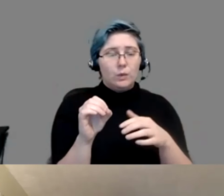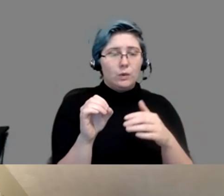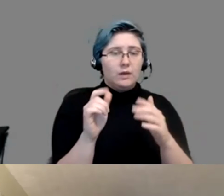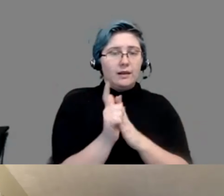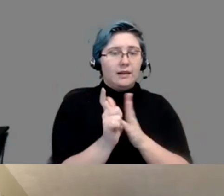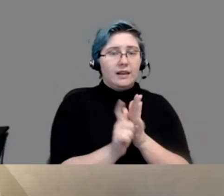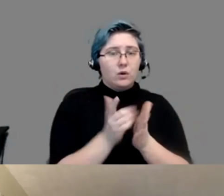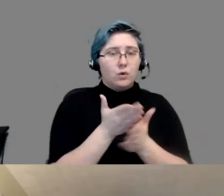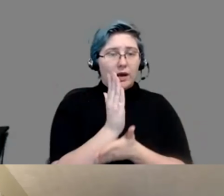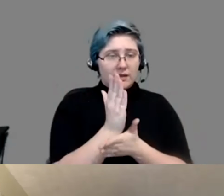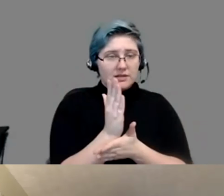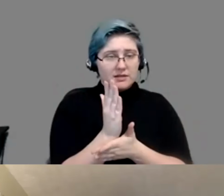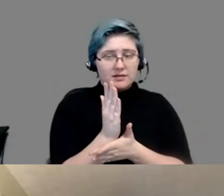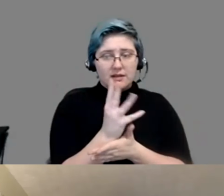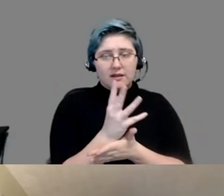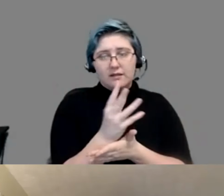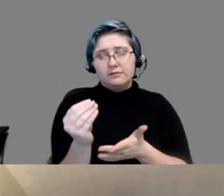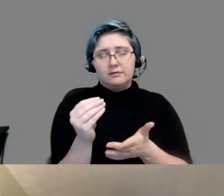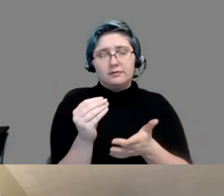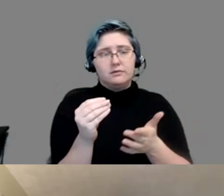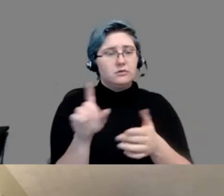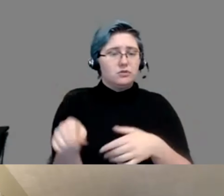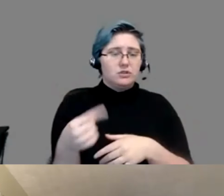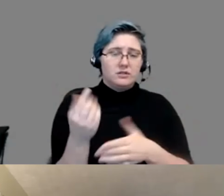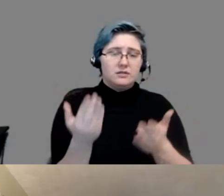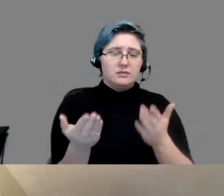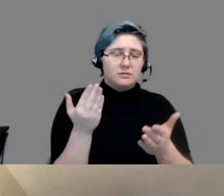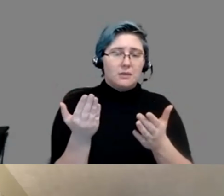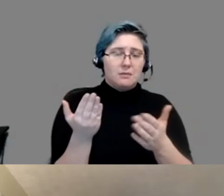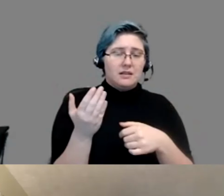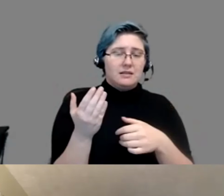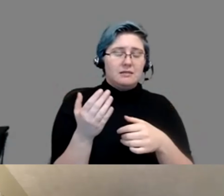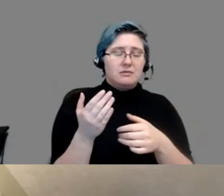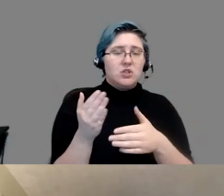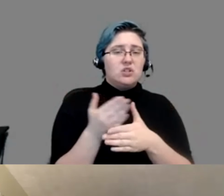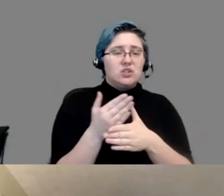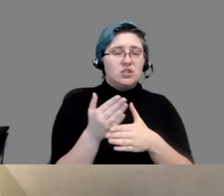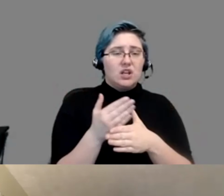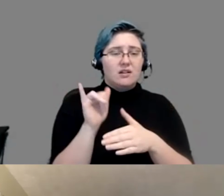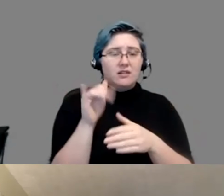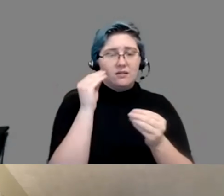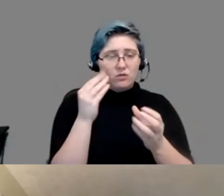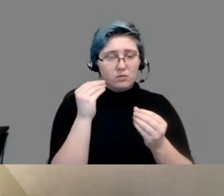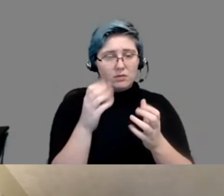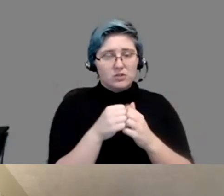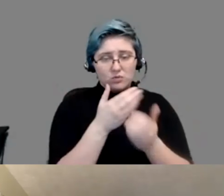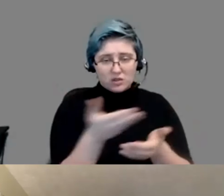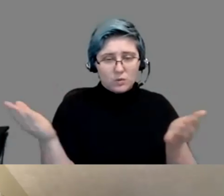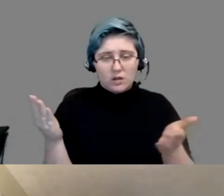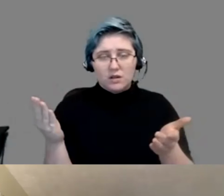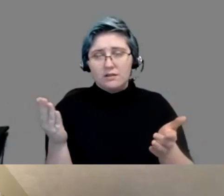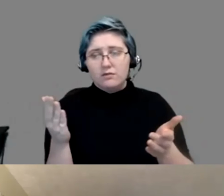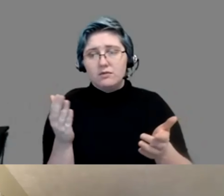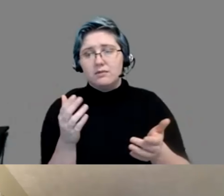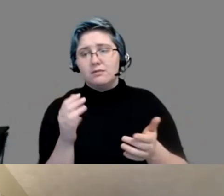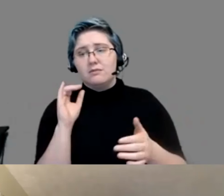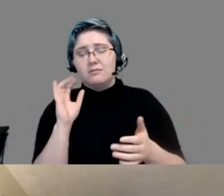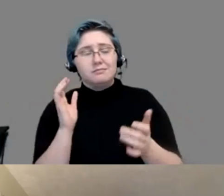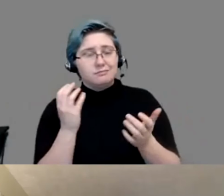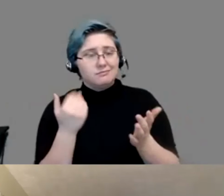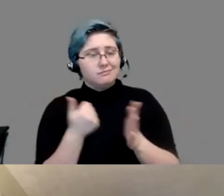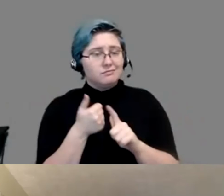rights, and just maybe sometimes carry that information with you that talks